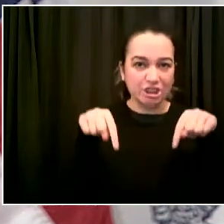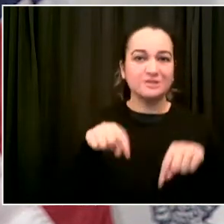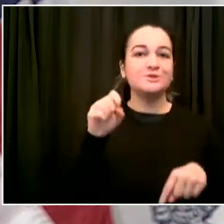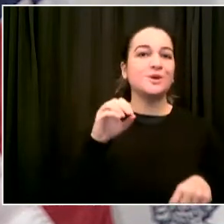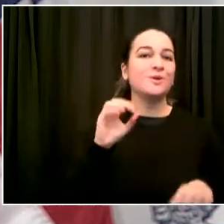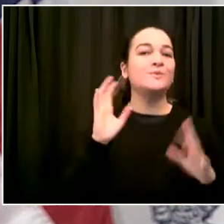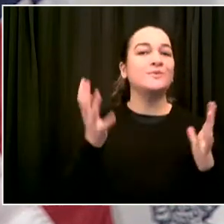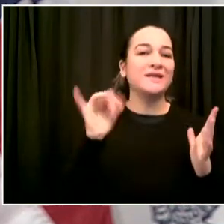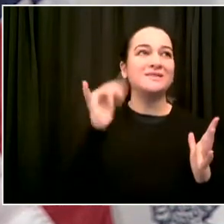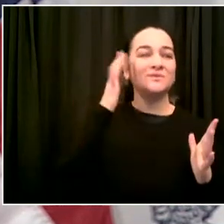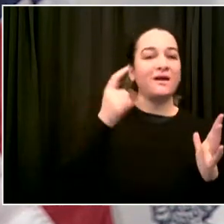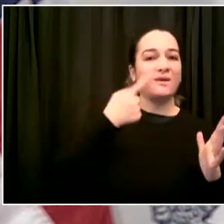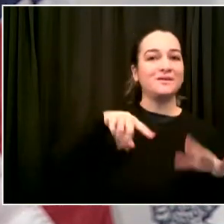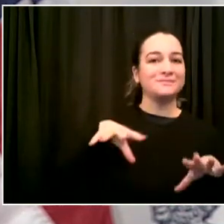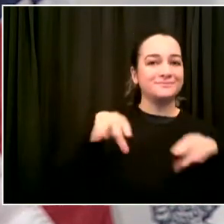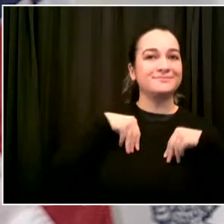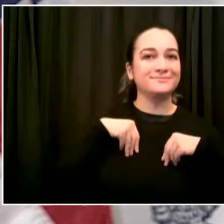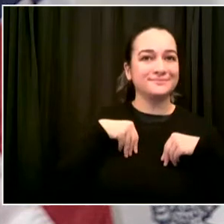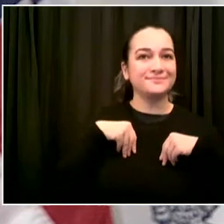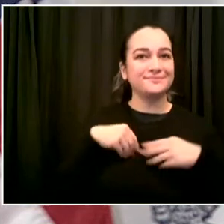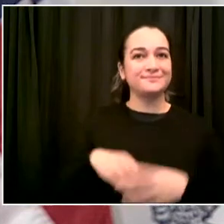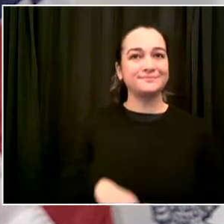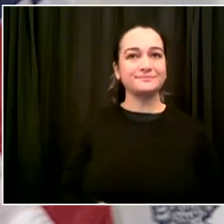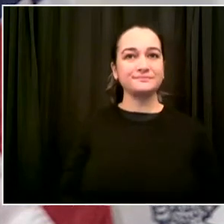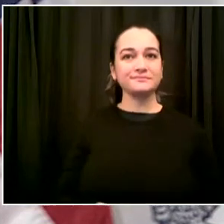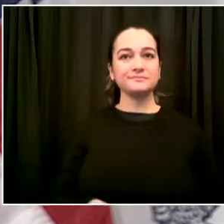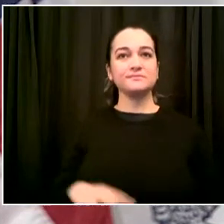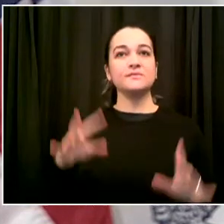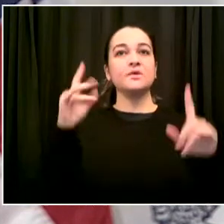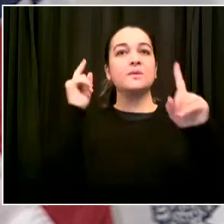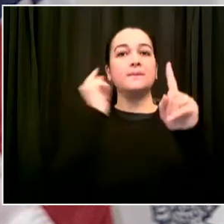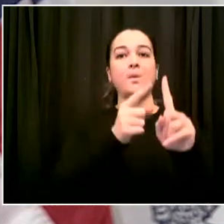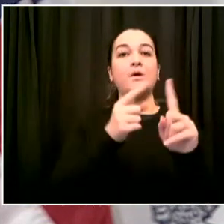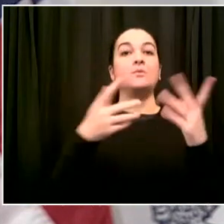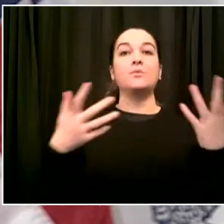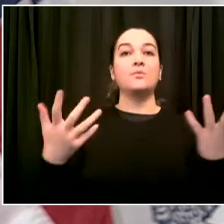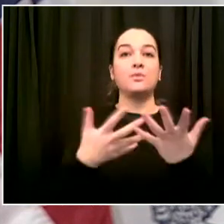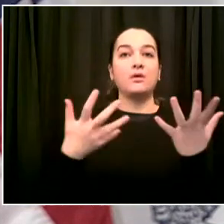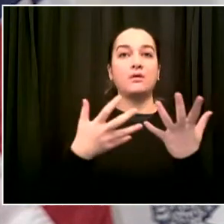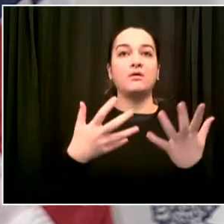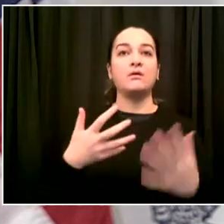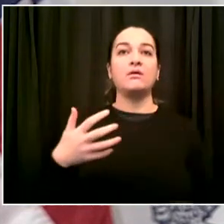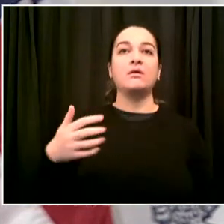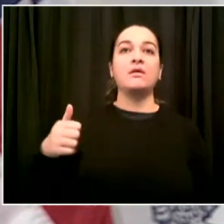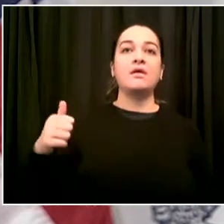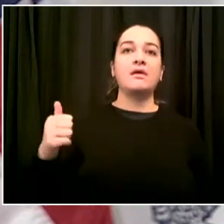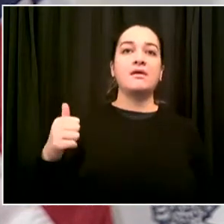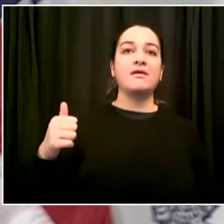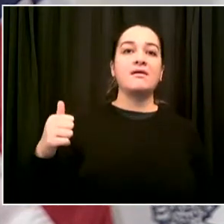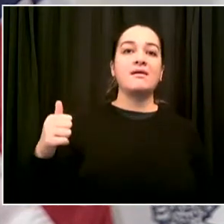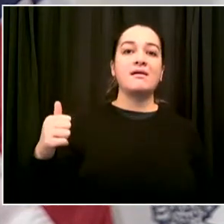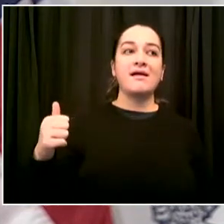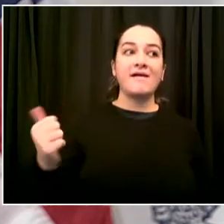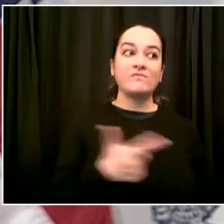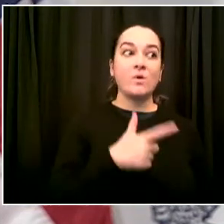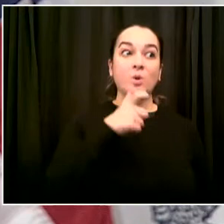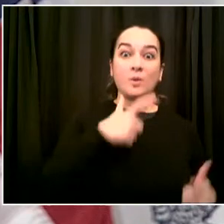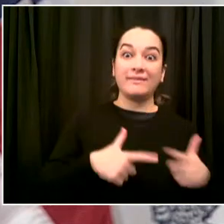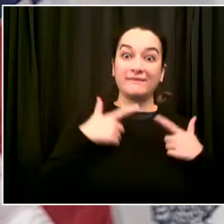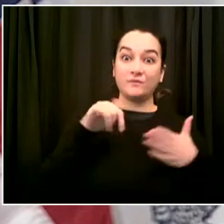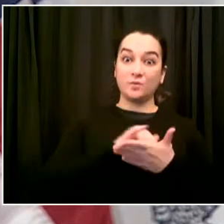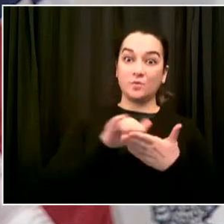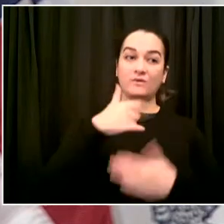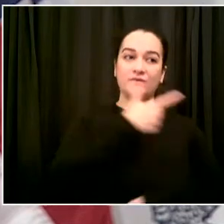vulnerable people in the neighborhoods we were talking about yesterday, who are in the places where the most people have died proportionally. I'm going to be just blunt about that, but the most